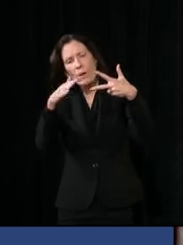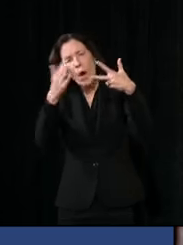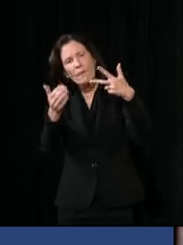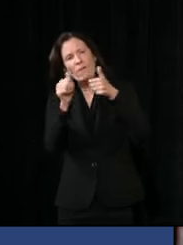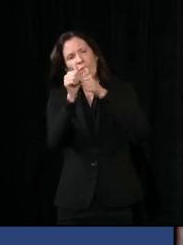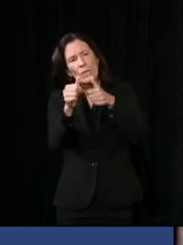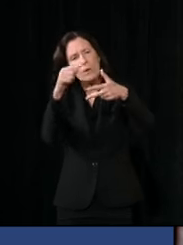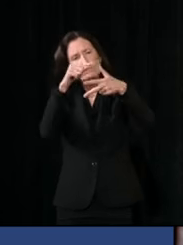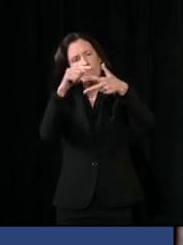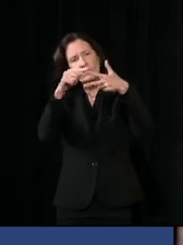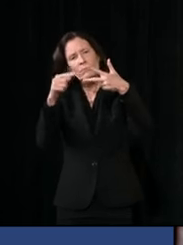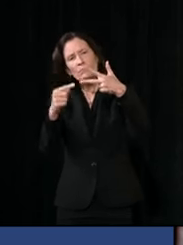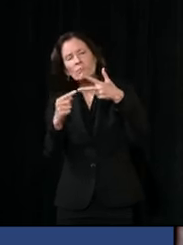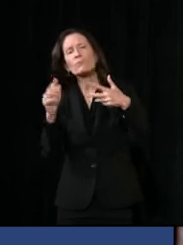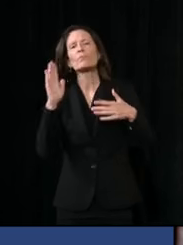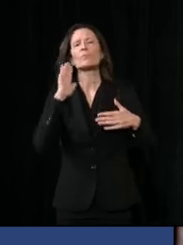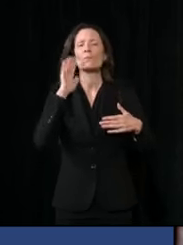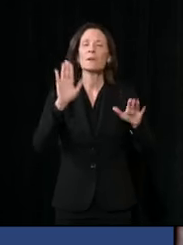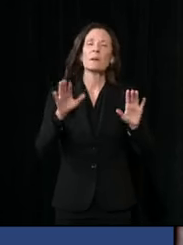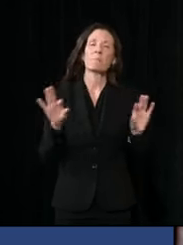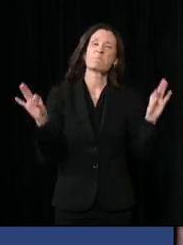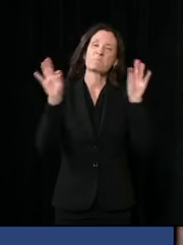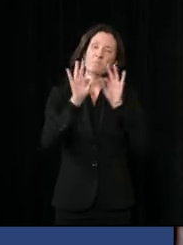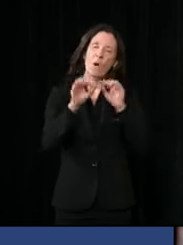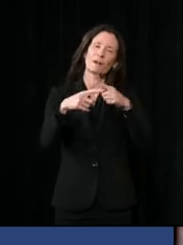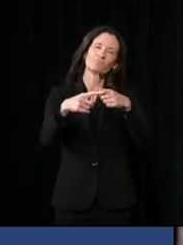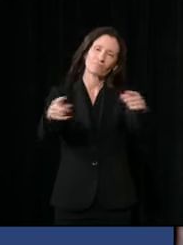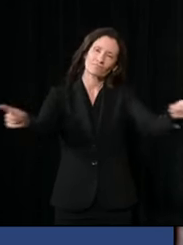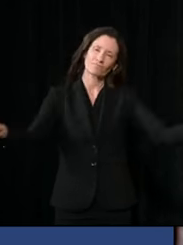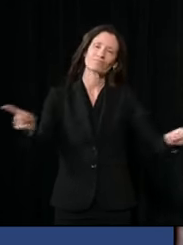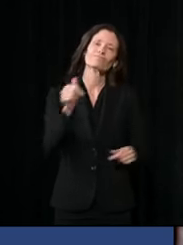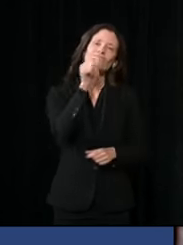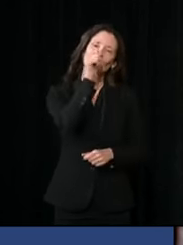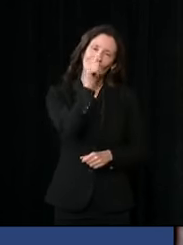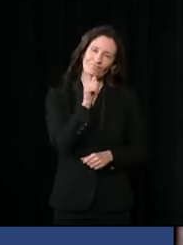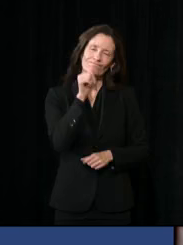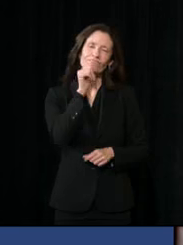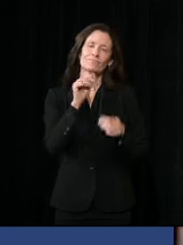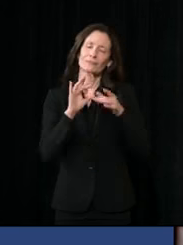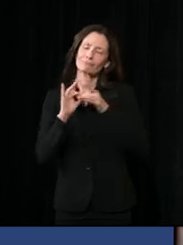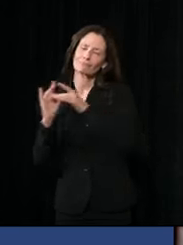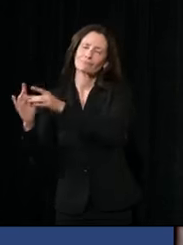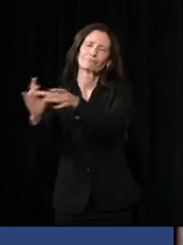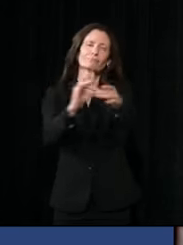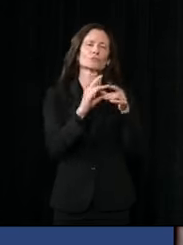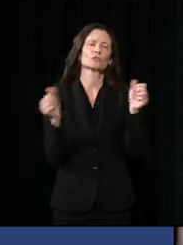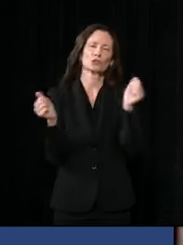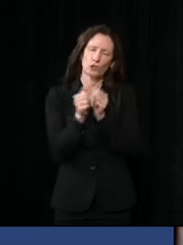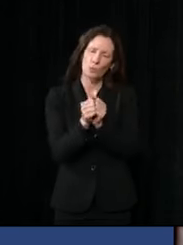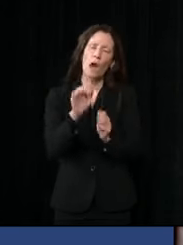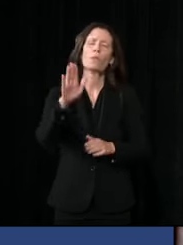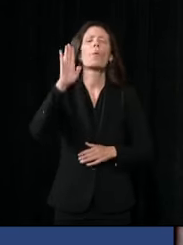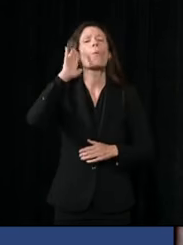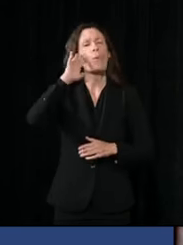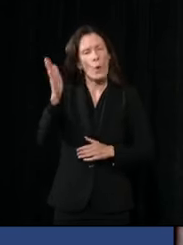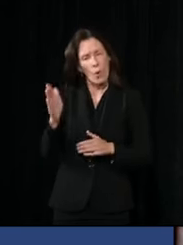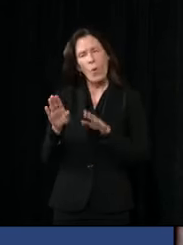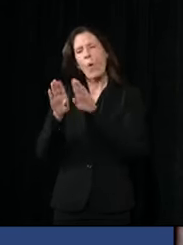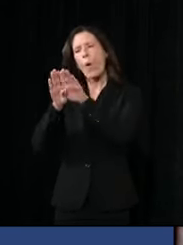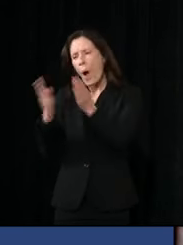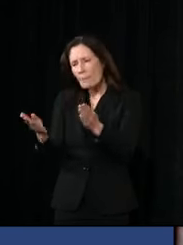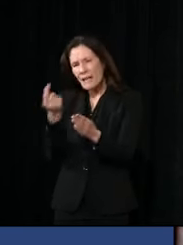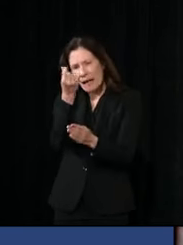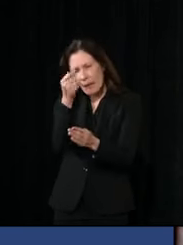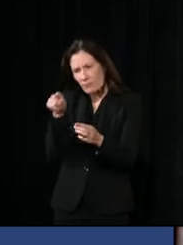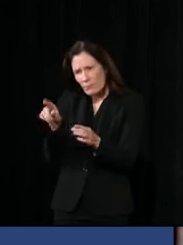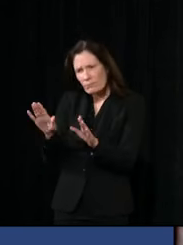protect our Commonwealth and belief in a safe and prosperous future. There is no magic wand to wave